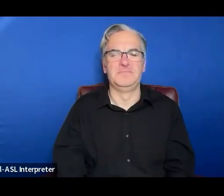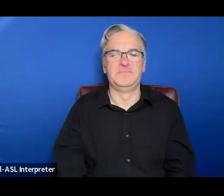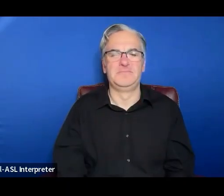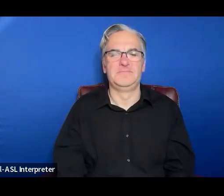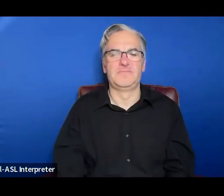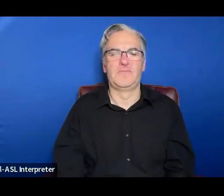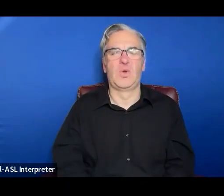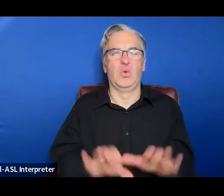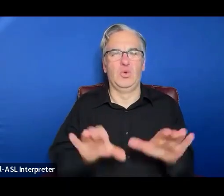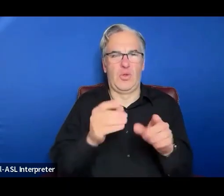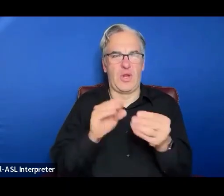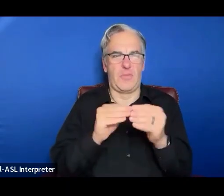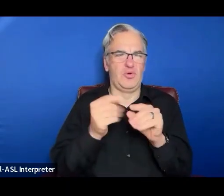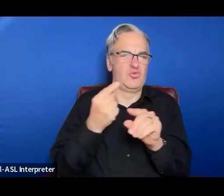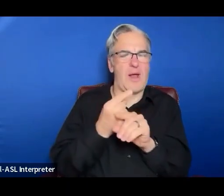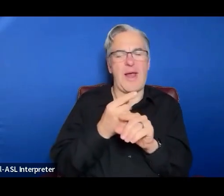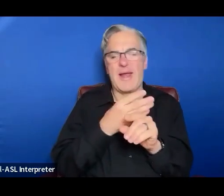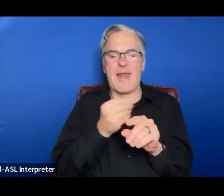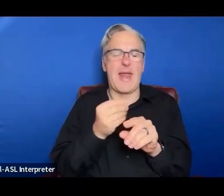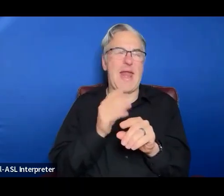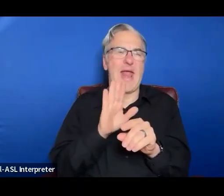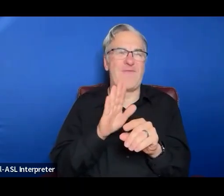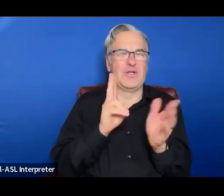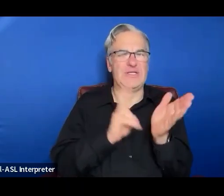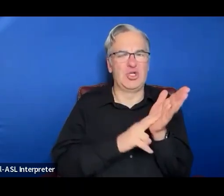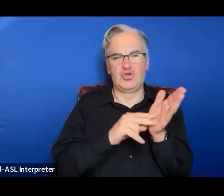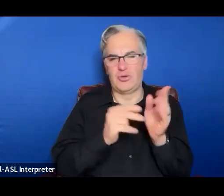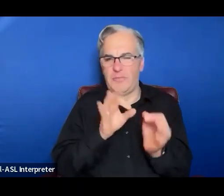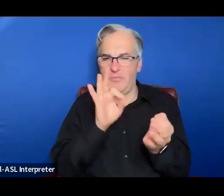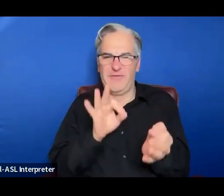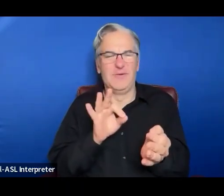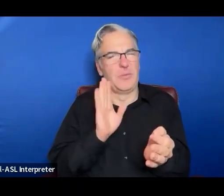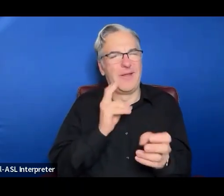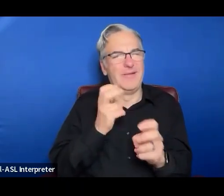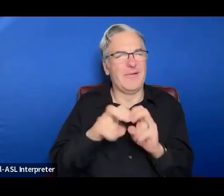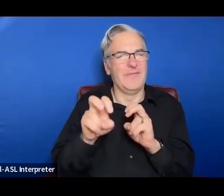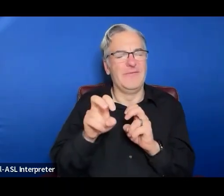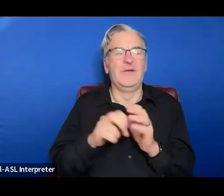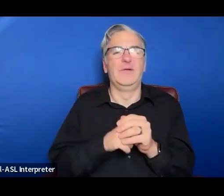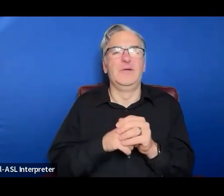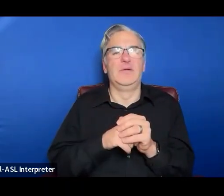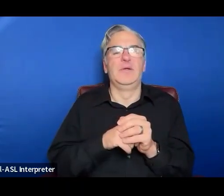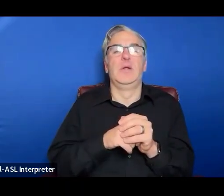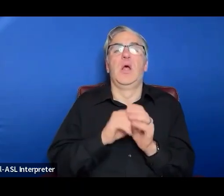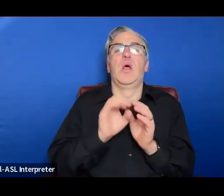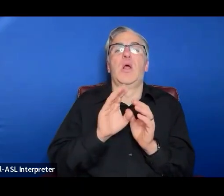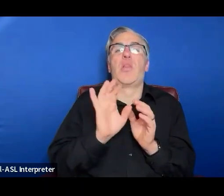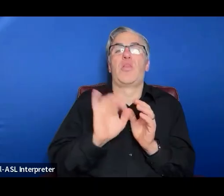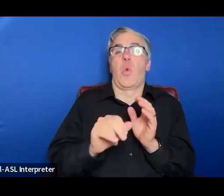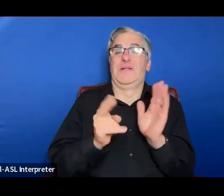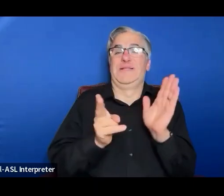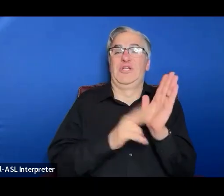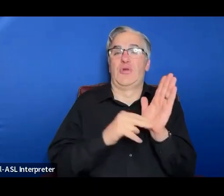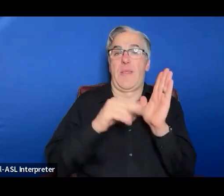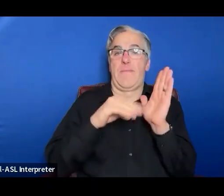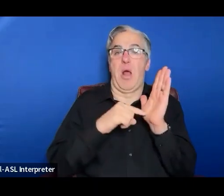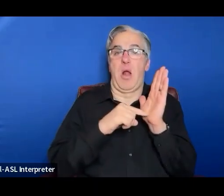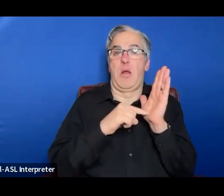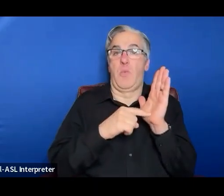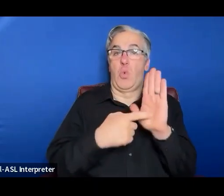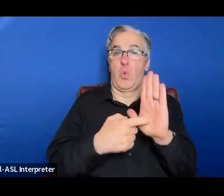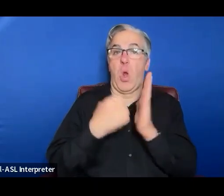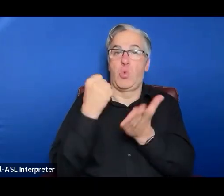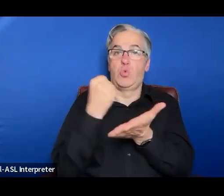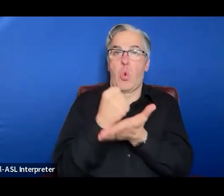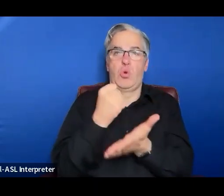do the numbers right and to get your signature right. Those signatures do not need notarizations. That's just extra